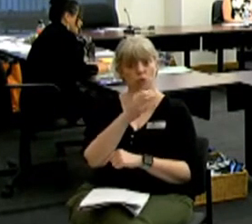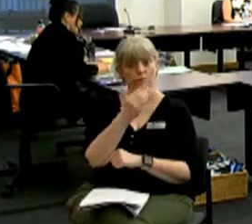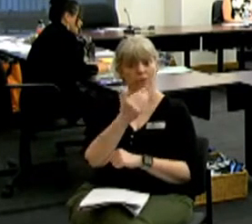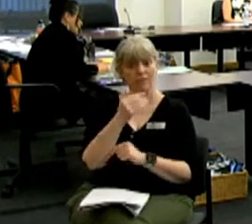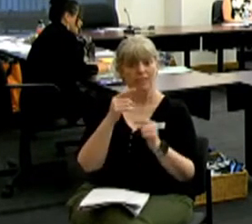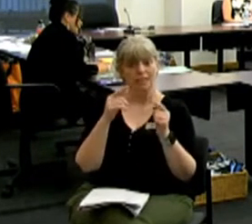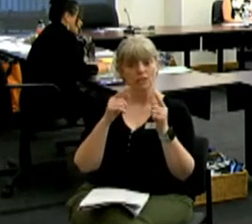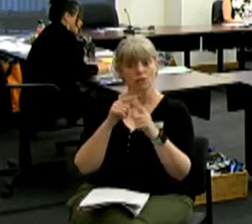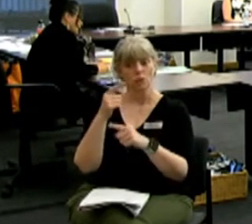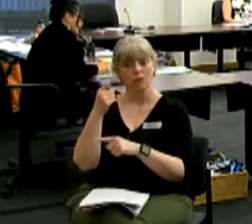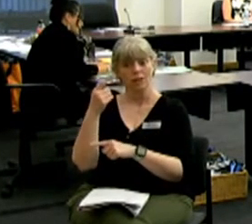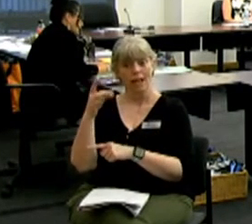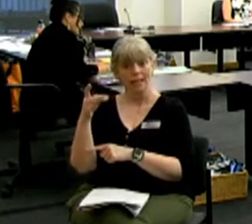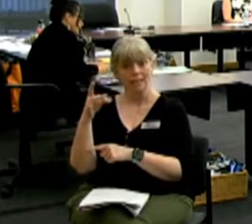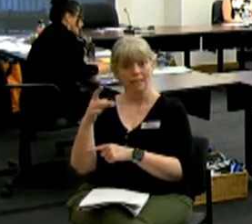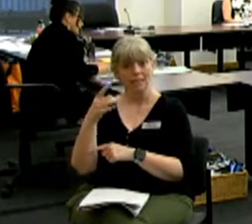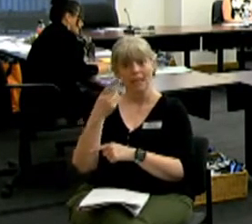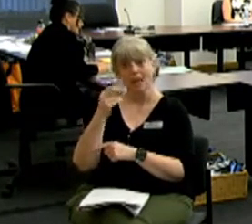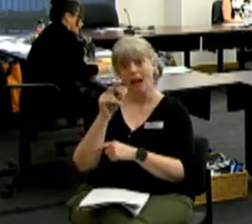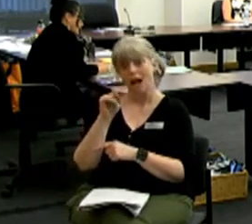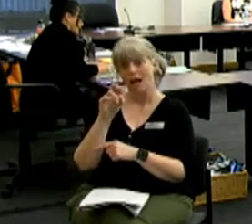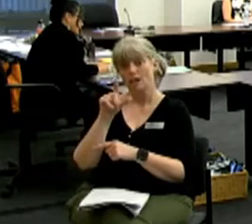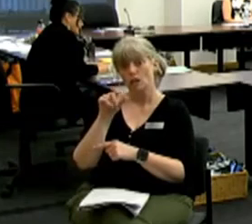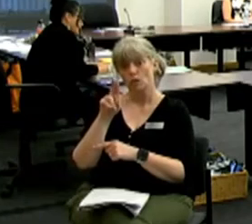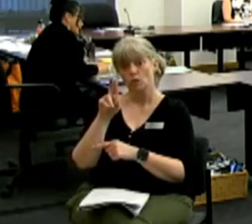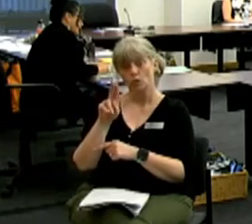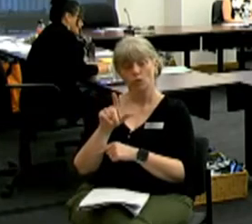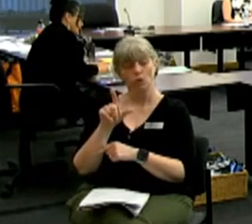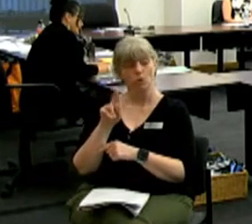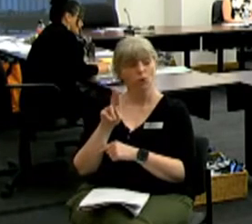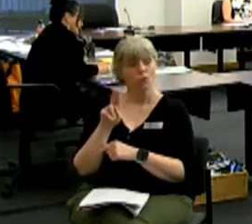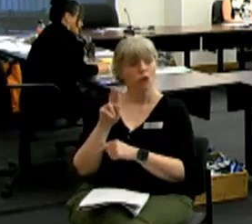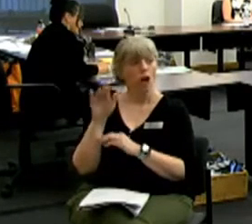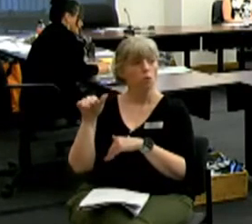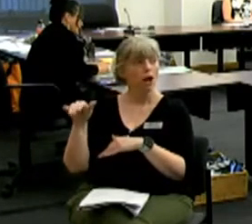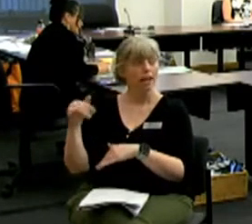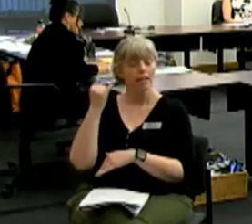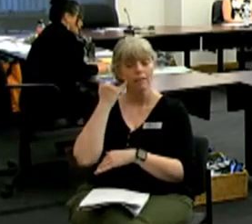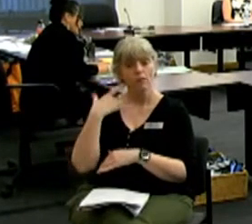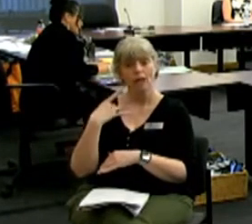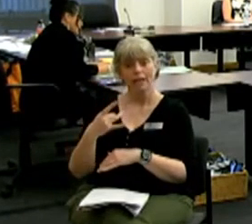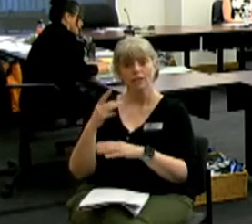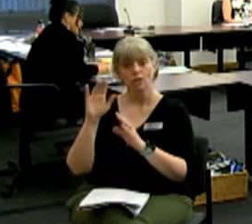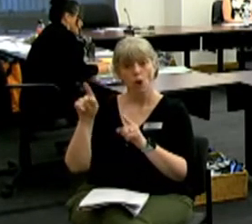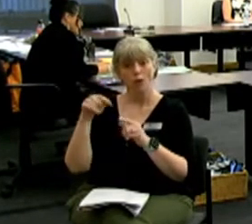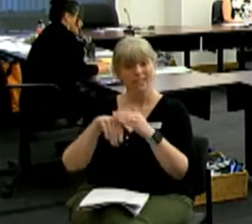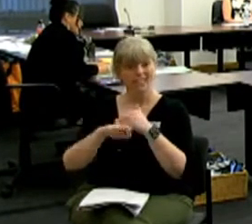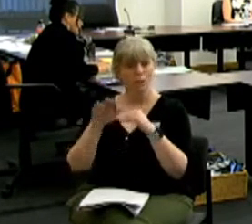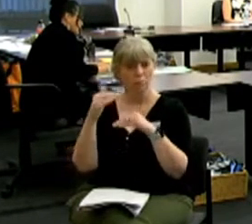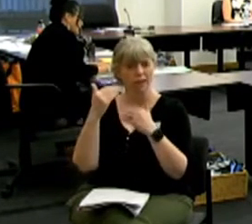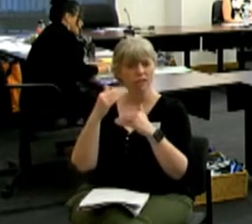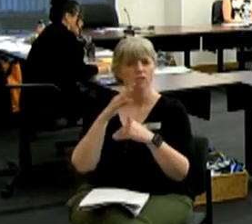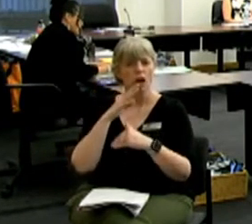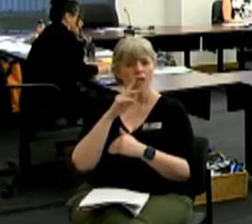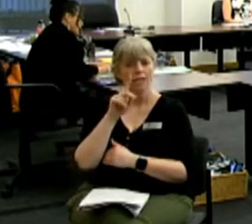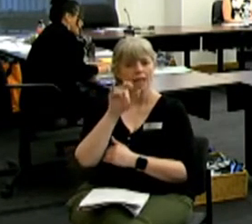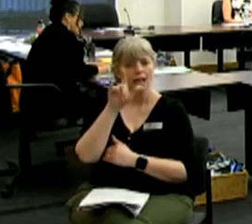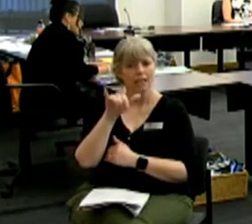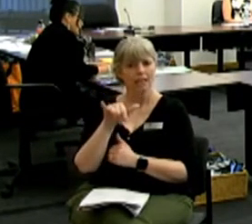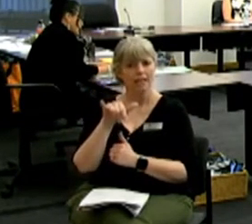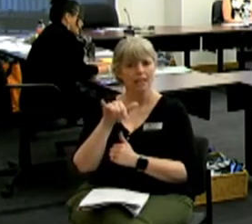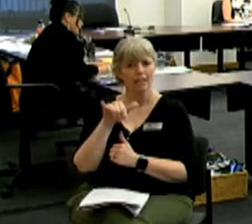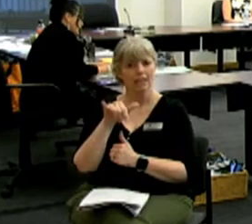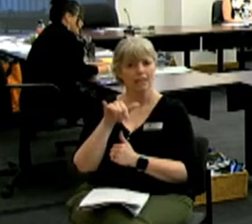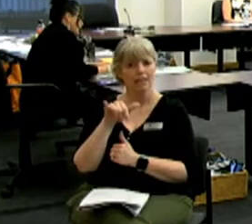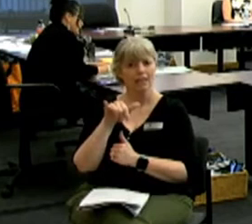15th to 18th in Honolulu, Hawaii. If you'd like to go, and it's in your budget, please talk to Kelly.